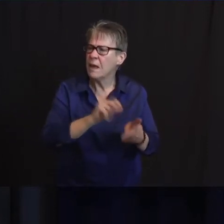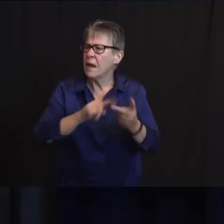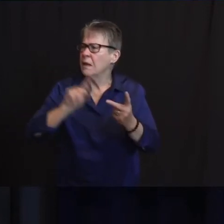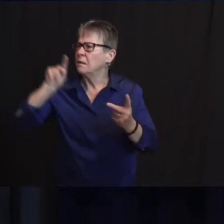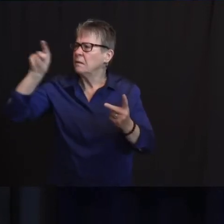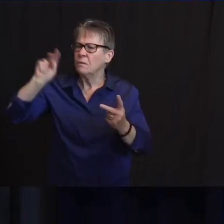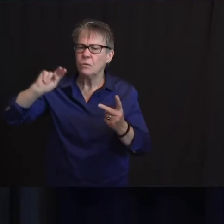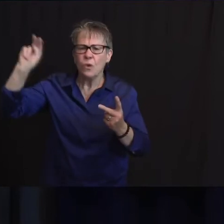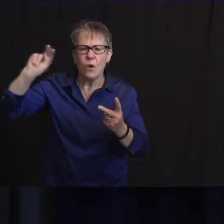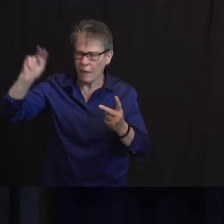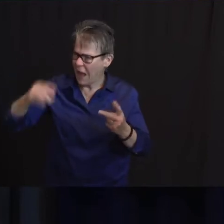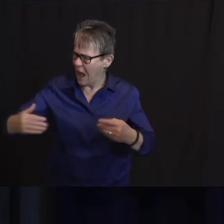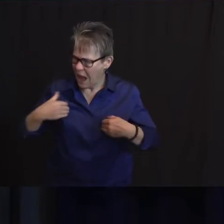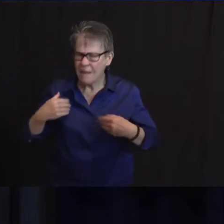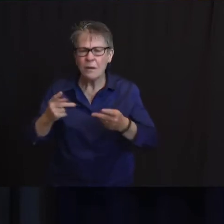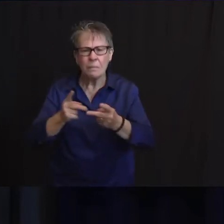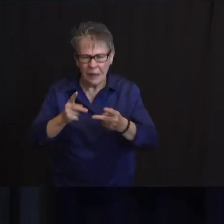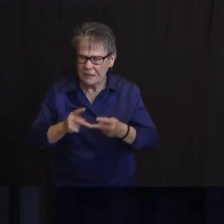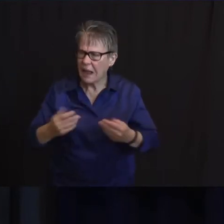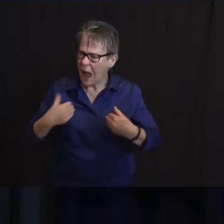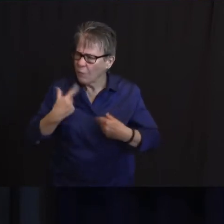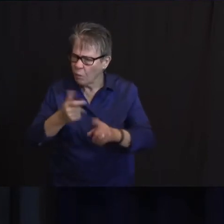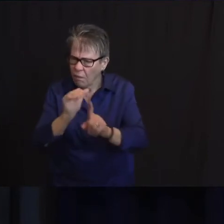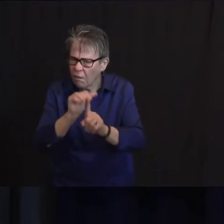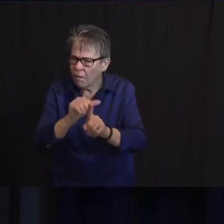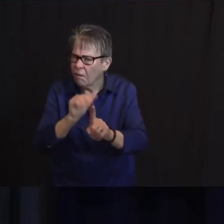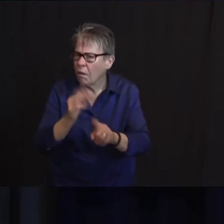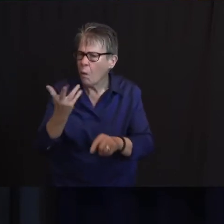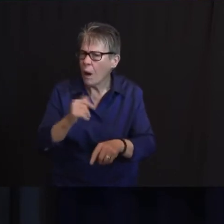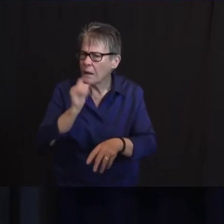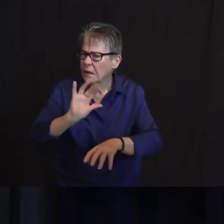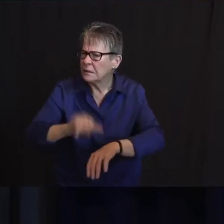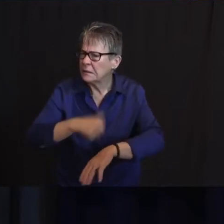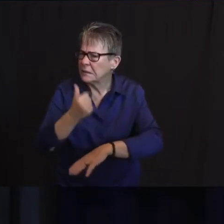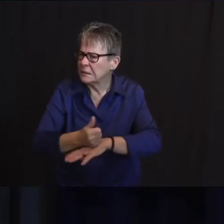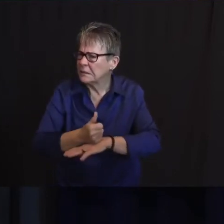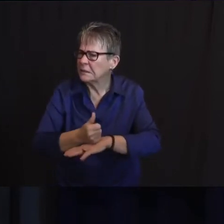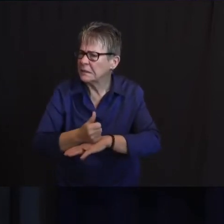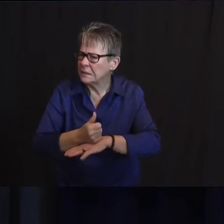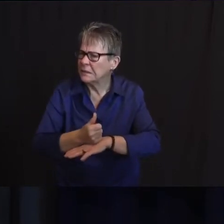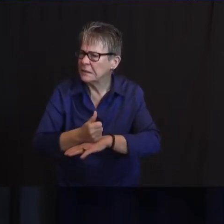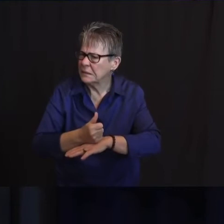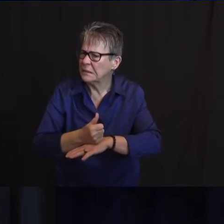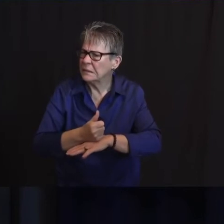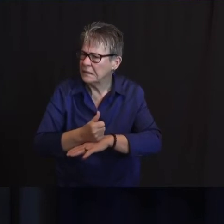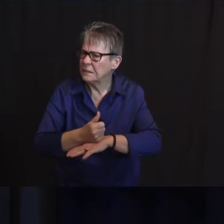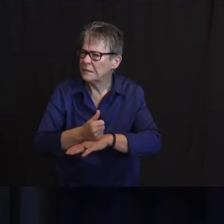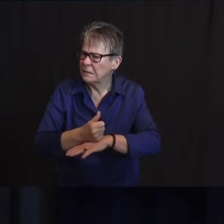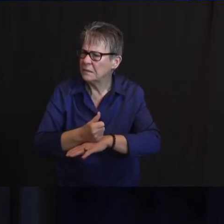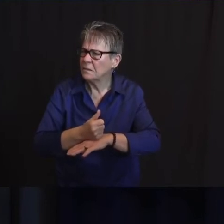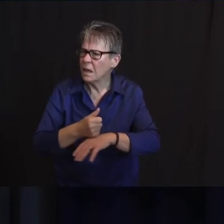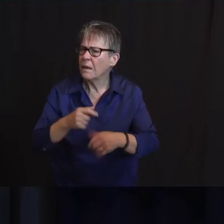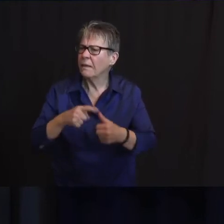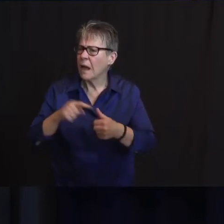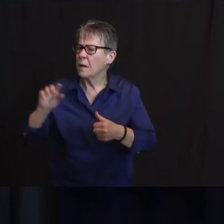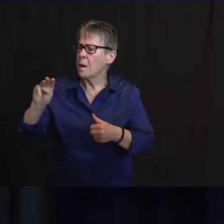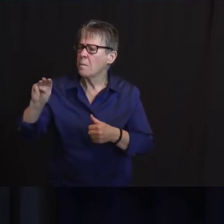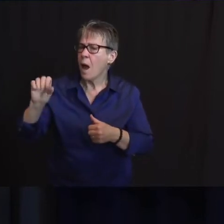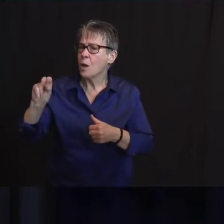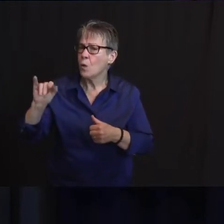had about 30 emails in relation to Gloucester, Rowan, and Monroe, and there are